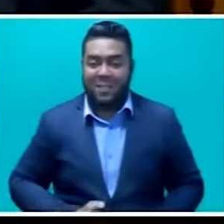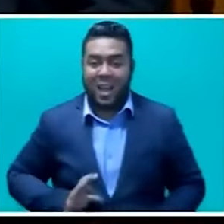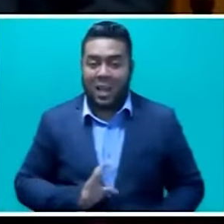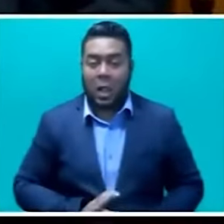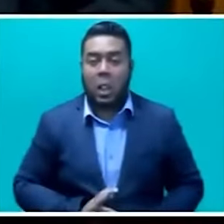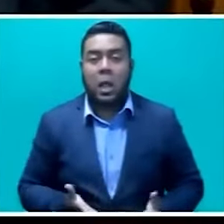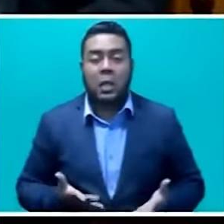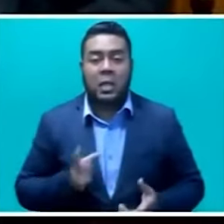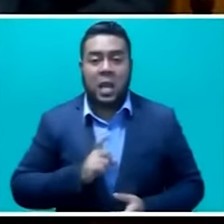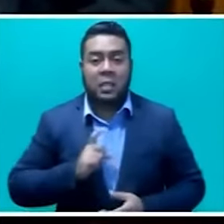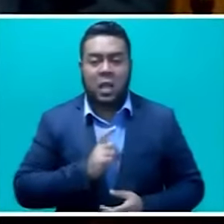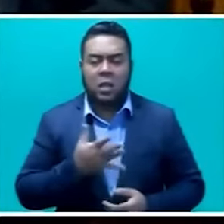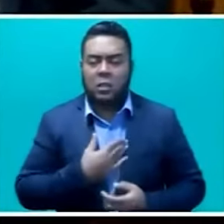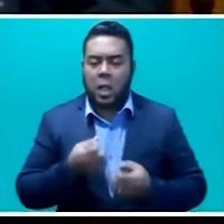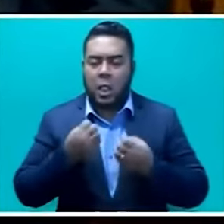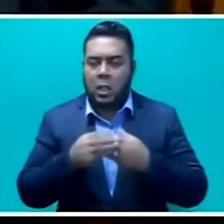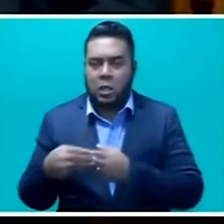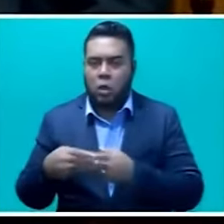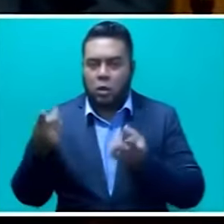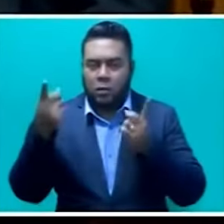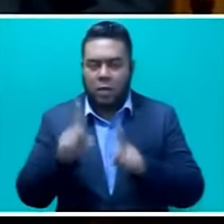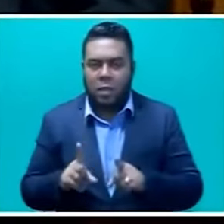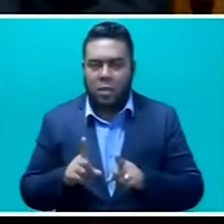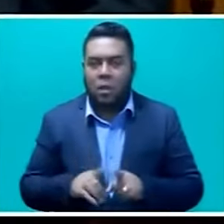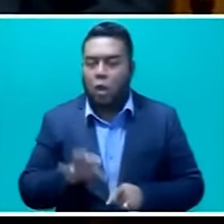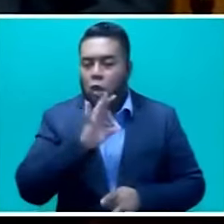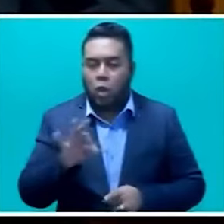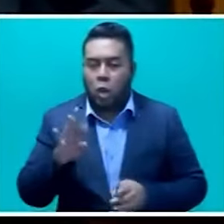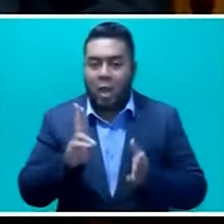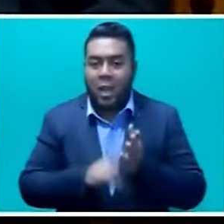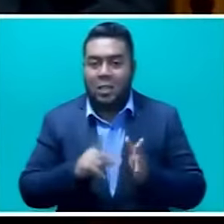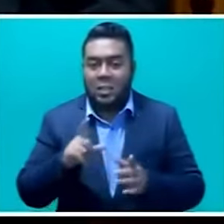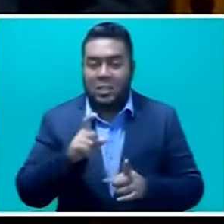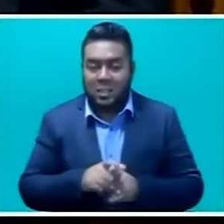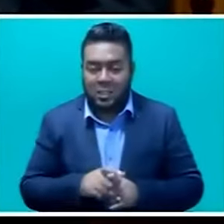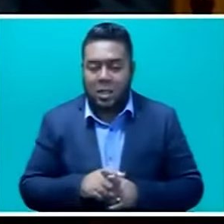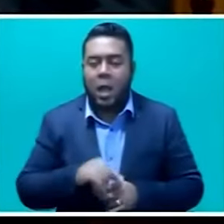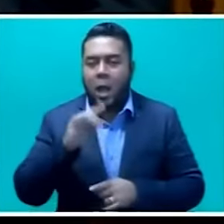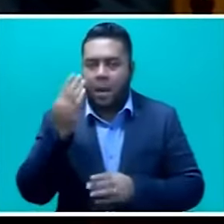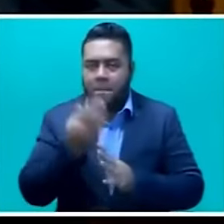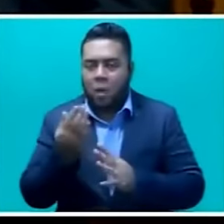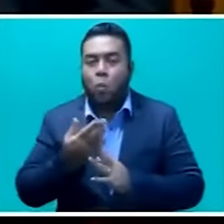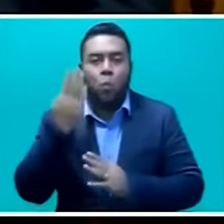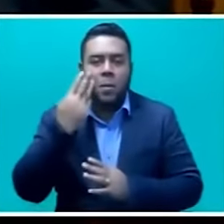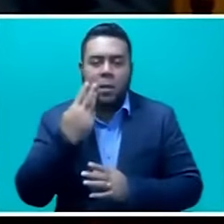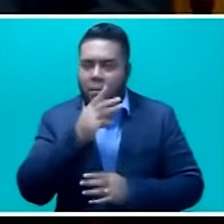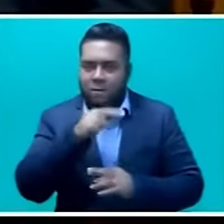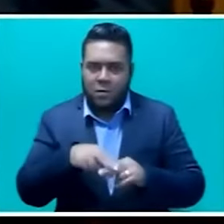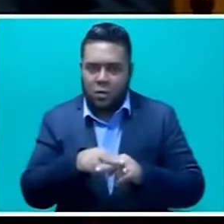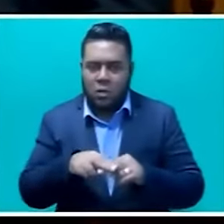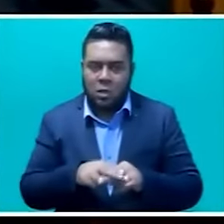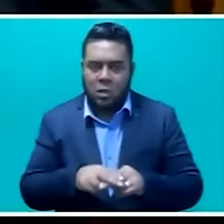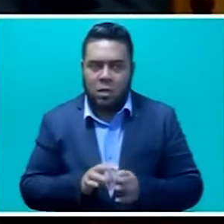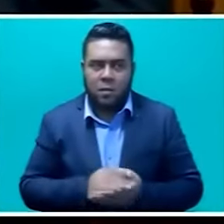the leading causes of death related to non-communicable diseases among Fijian women.